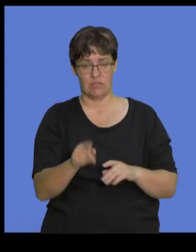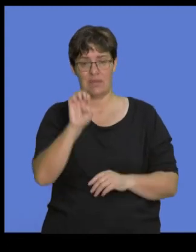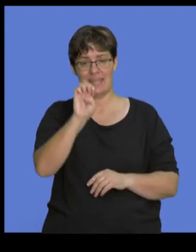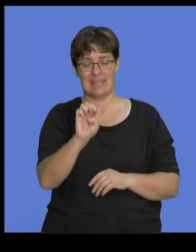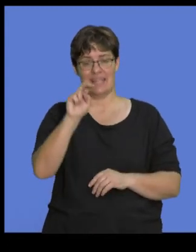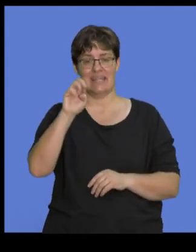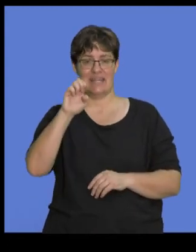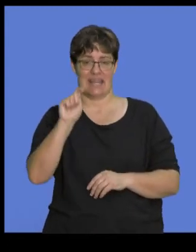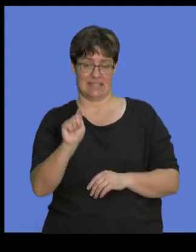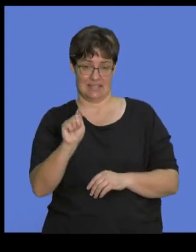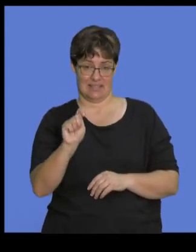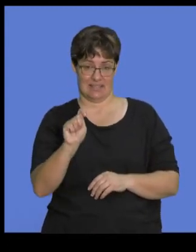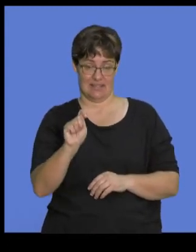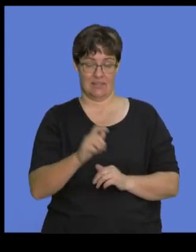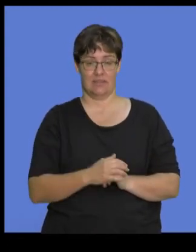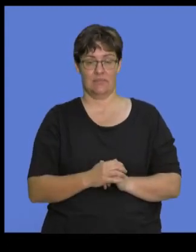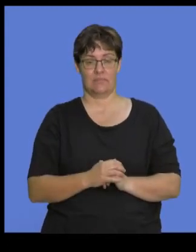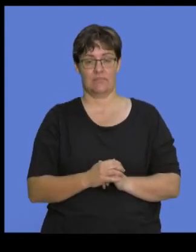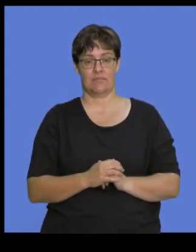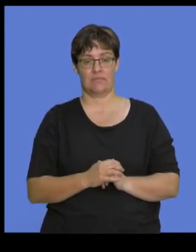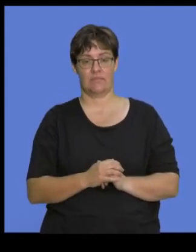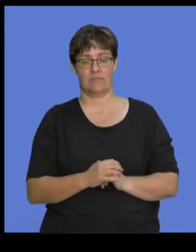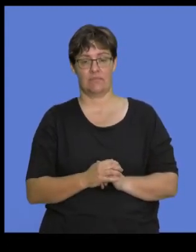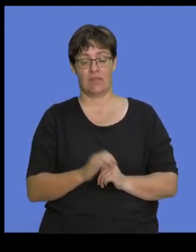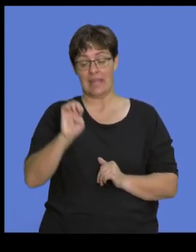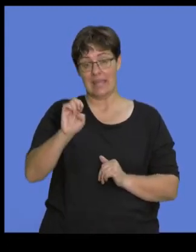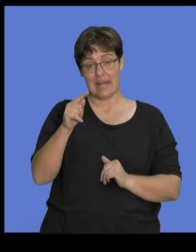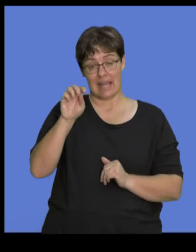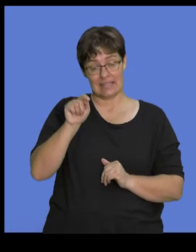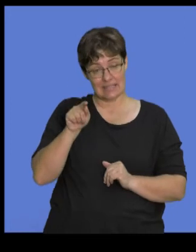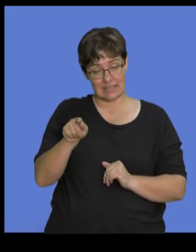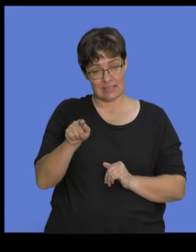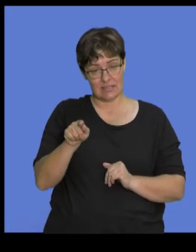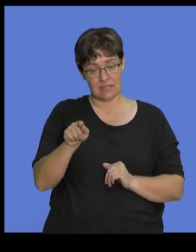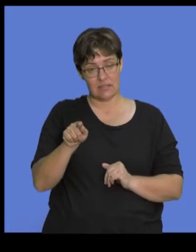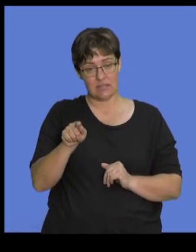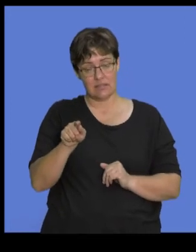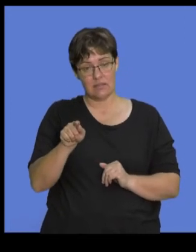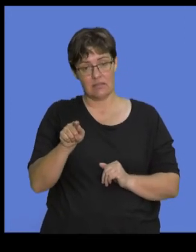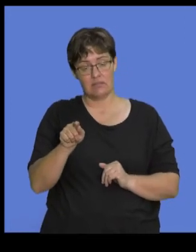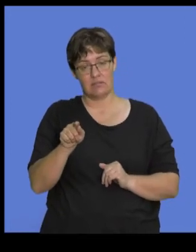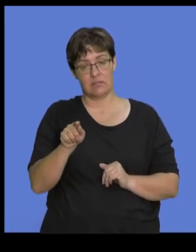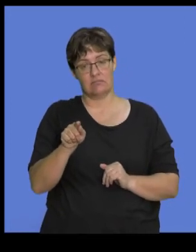net in this case, okay? Right? So E net is a combination of,